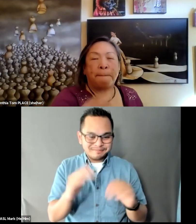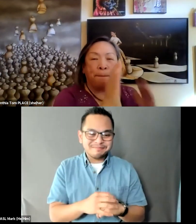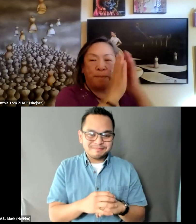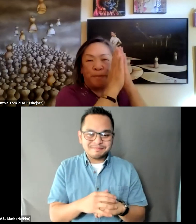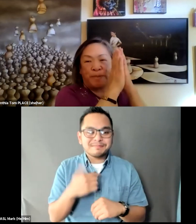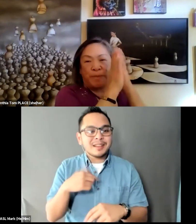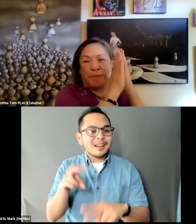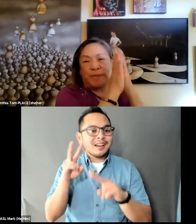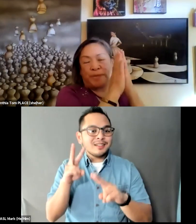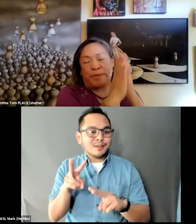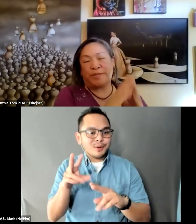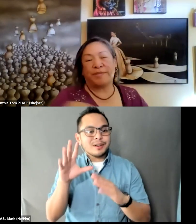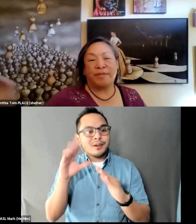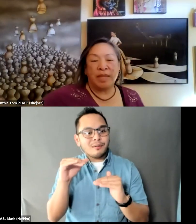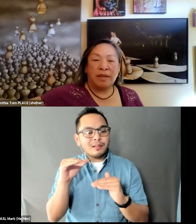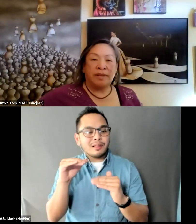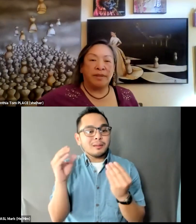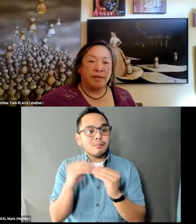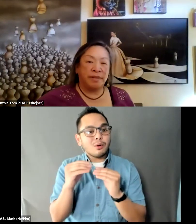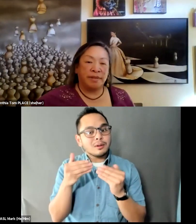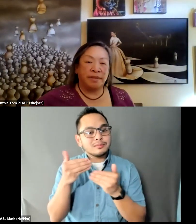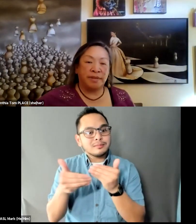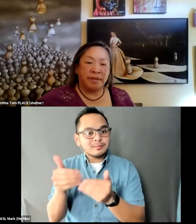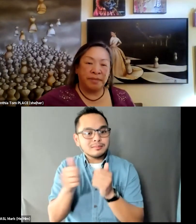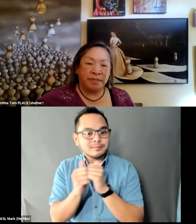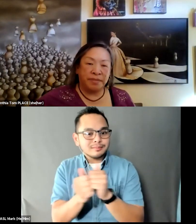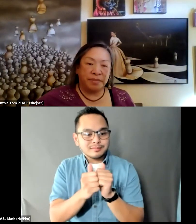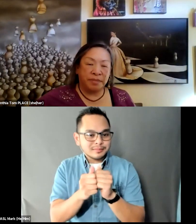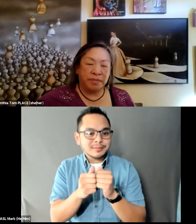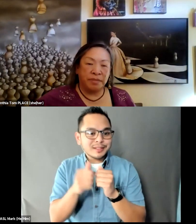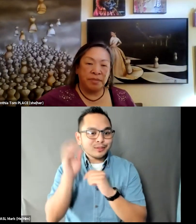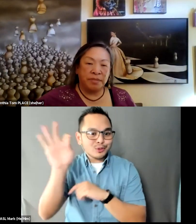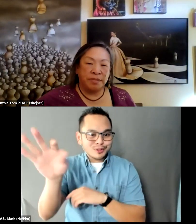look forward to hopefully getting to do more programming with you in the future.